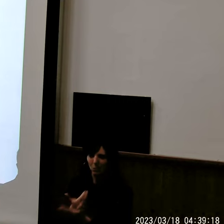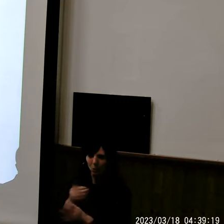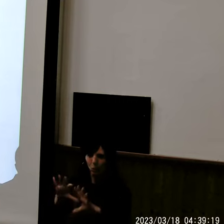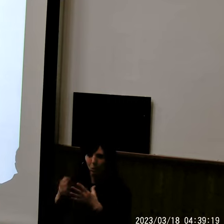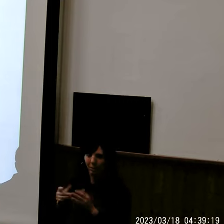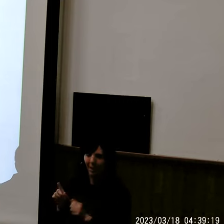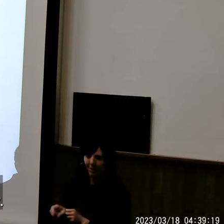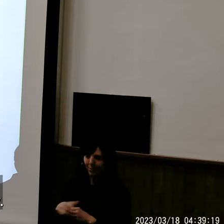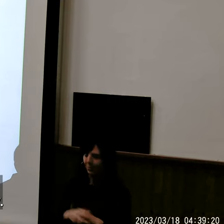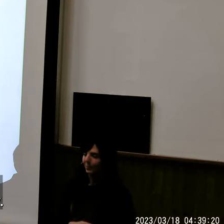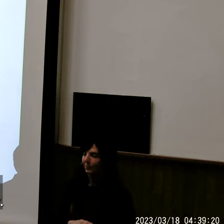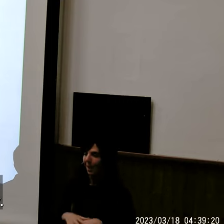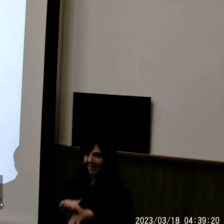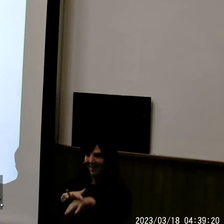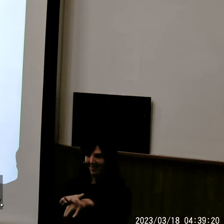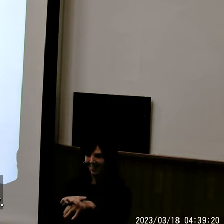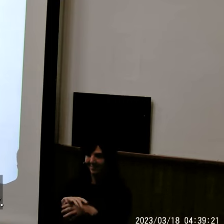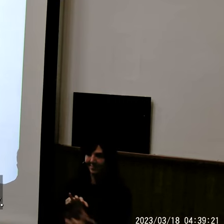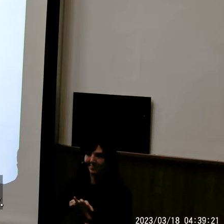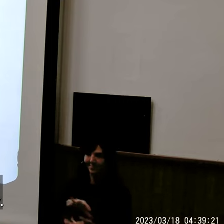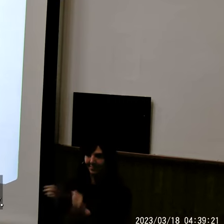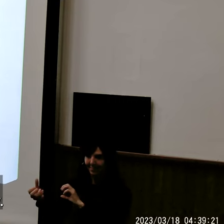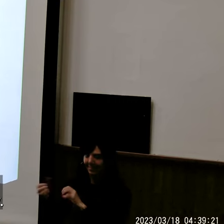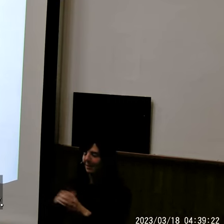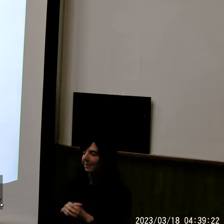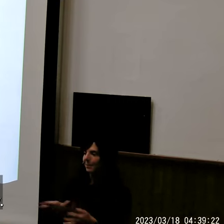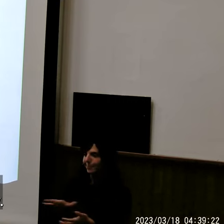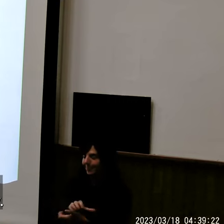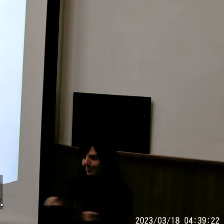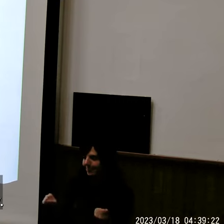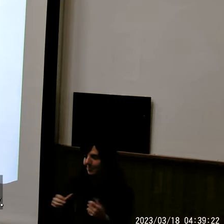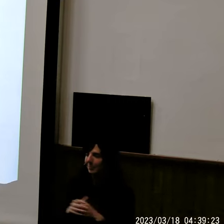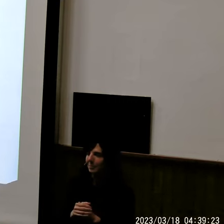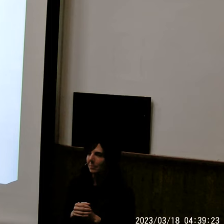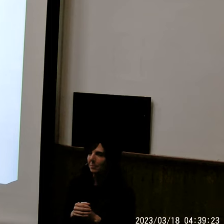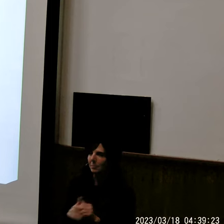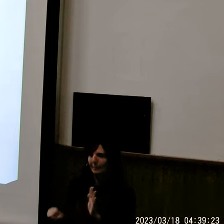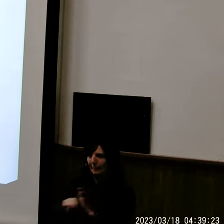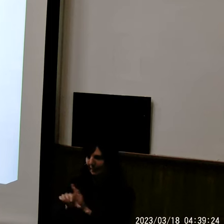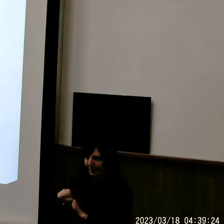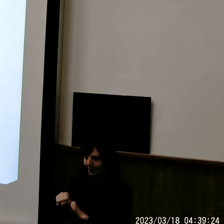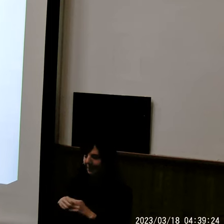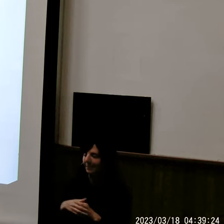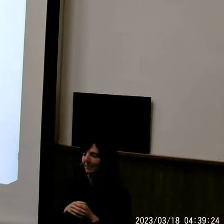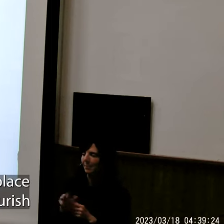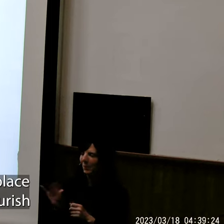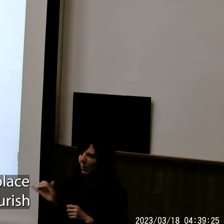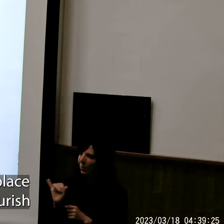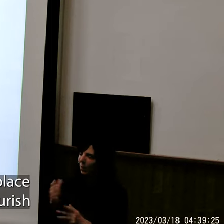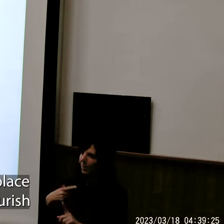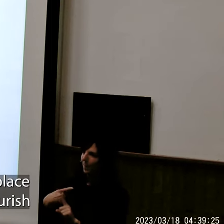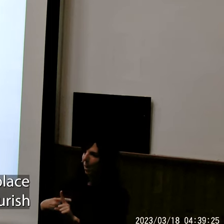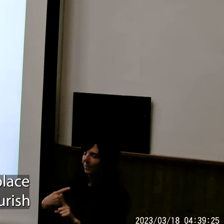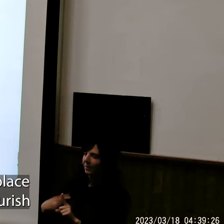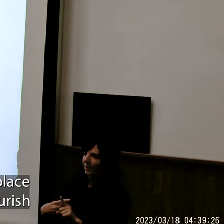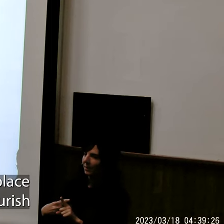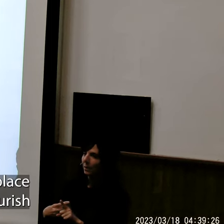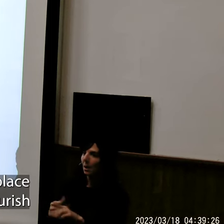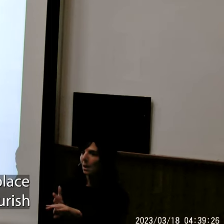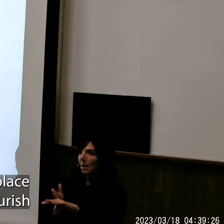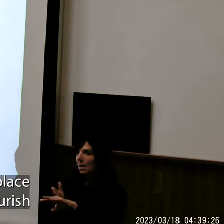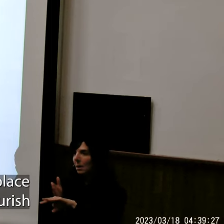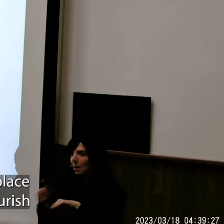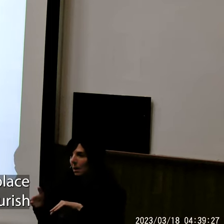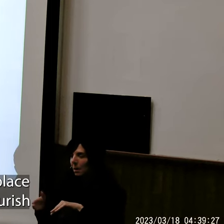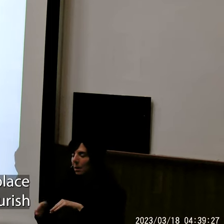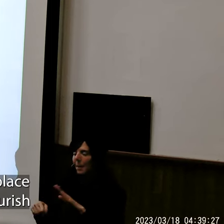is a real and pressing terror, but it is also a revelation, an acute moment of possibility. The post-apocalypse is a place of fear and